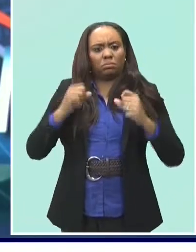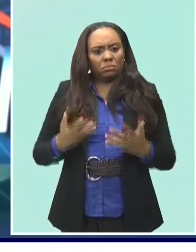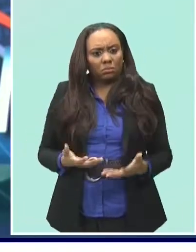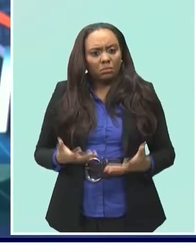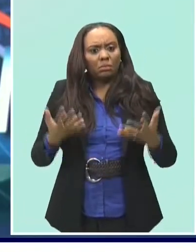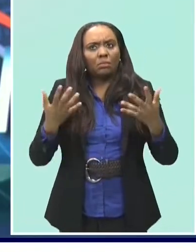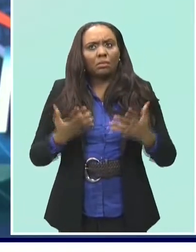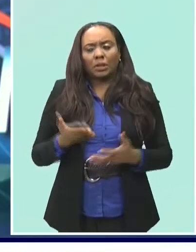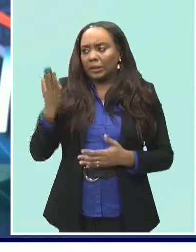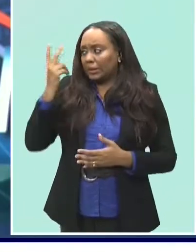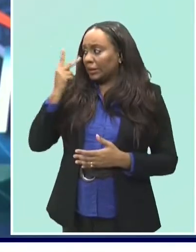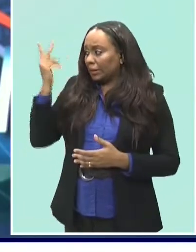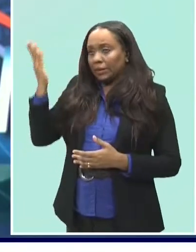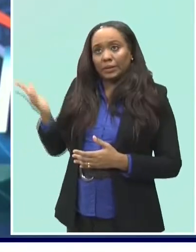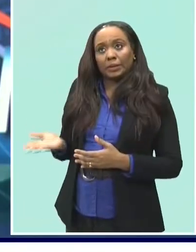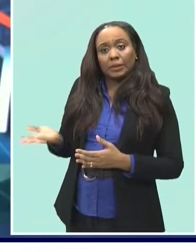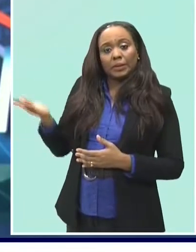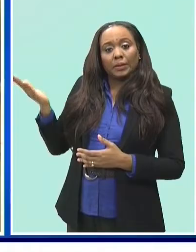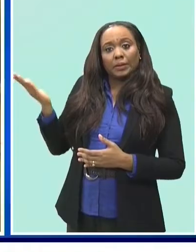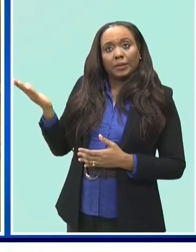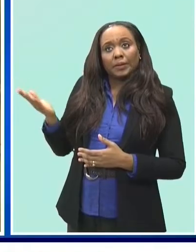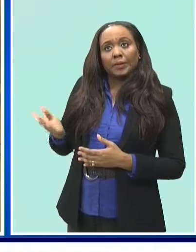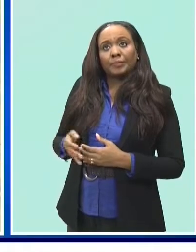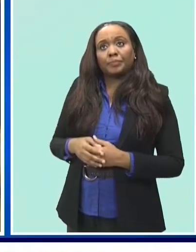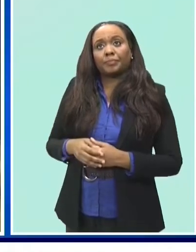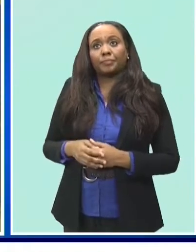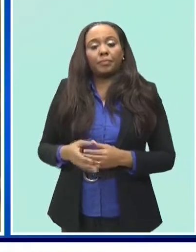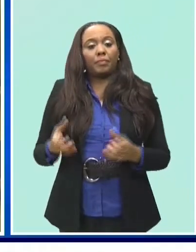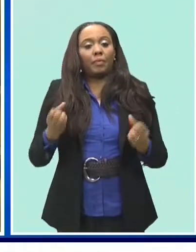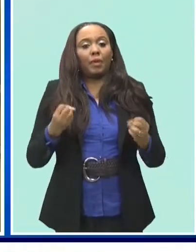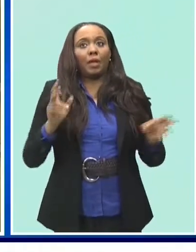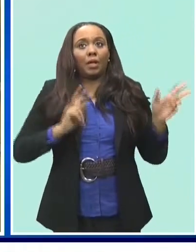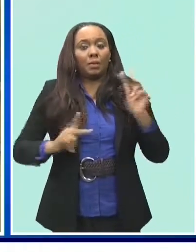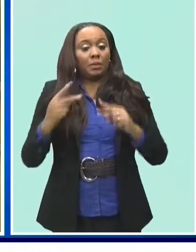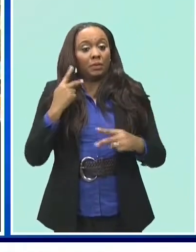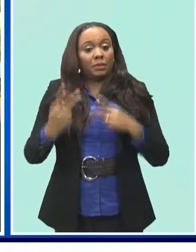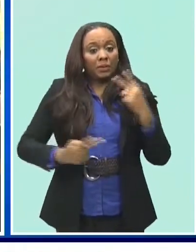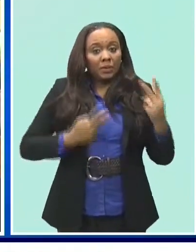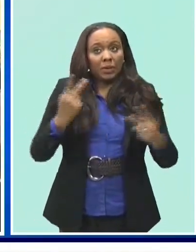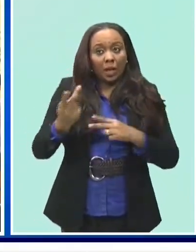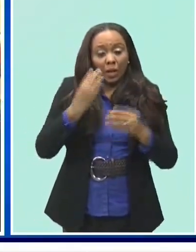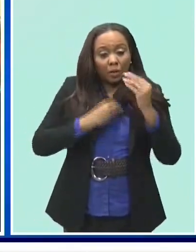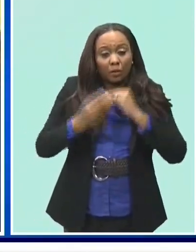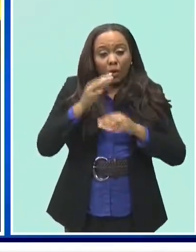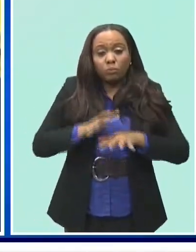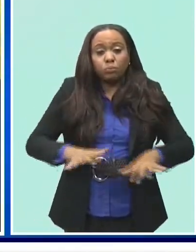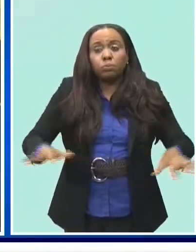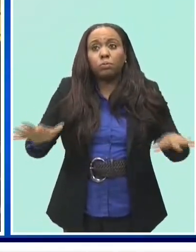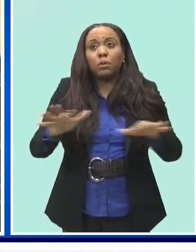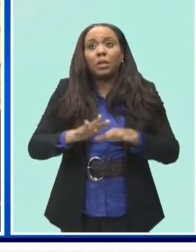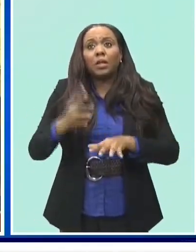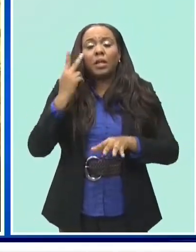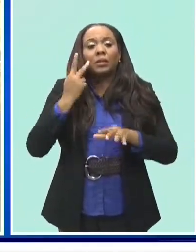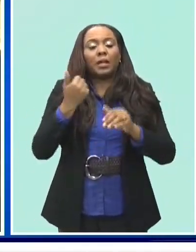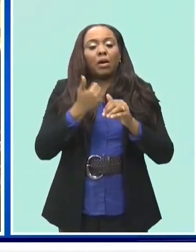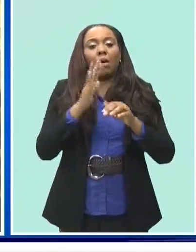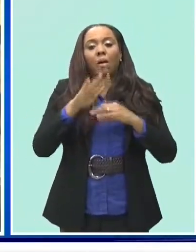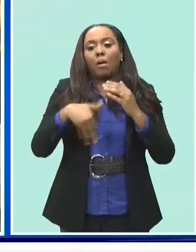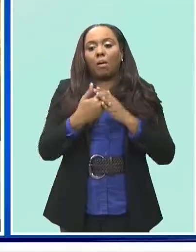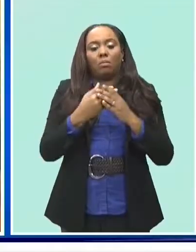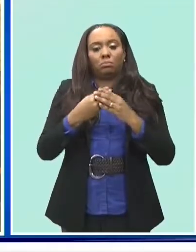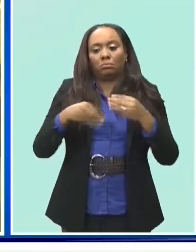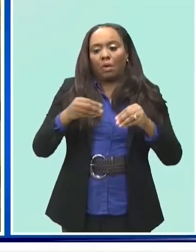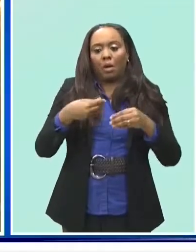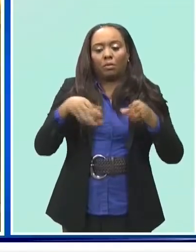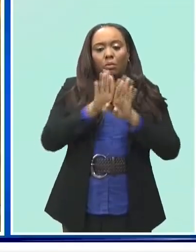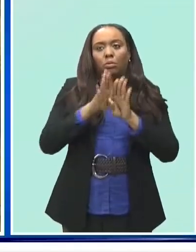establishments. Lorna Jones has more. Patrons visiting the Sheraton Mall food court this morning were greeted by closed shops and